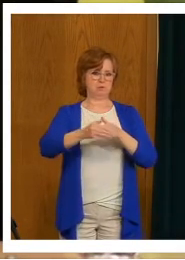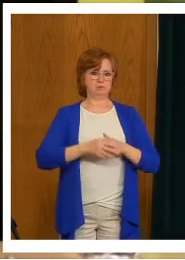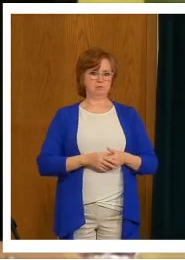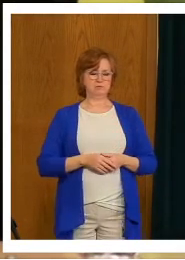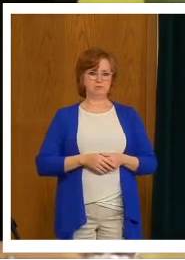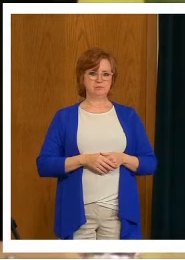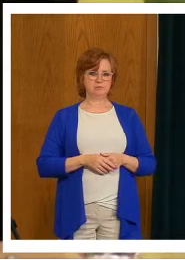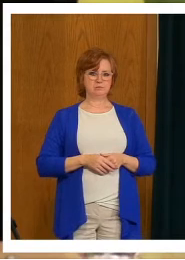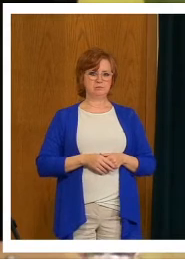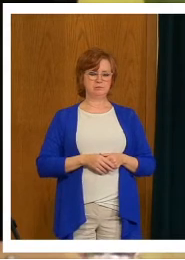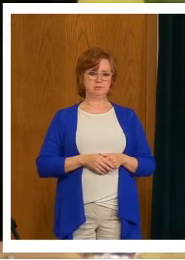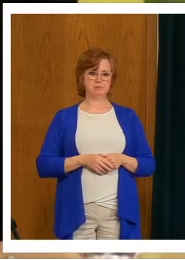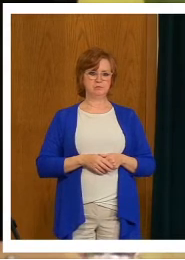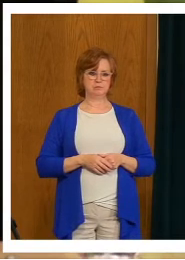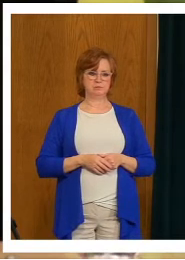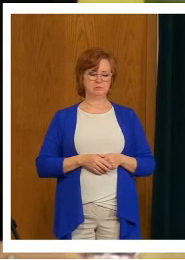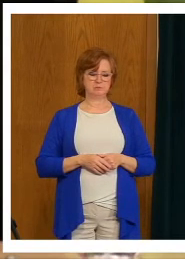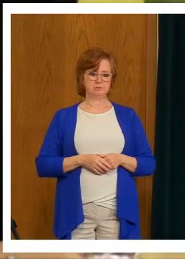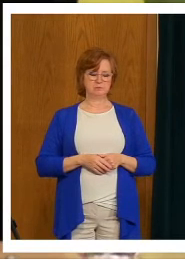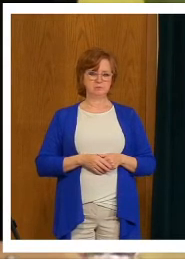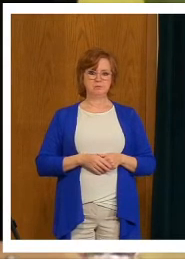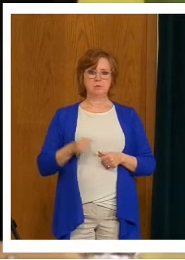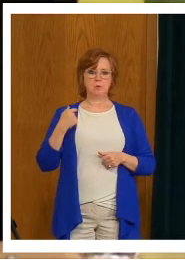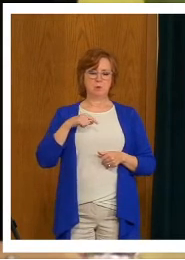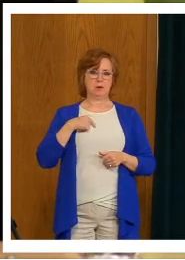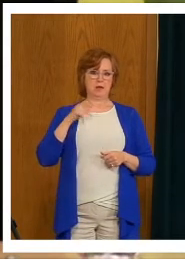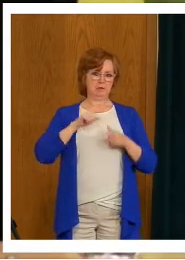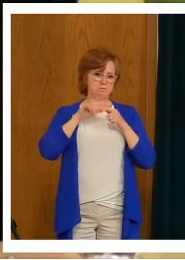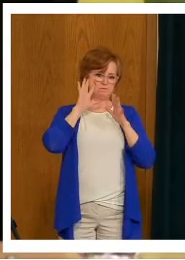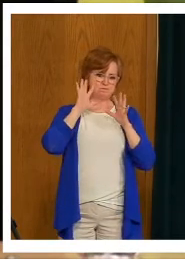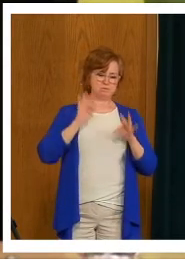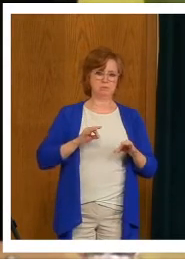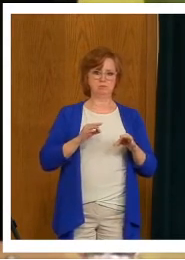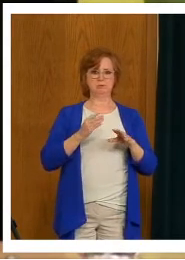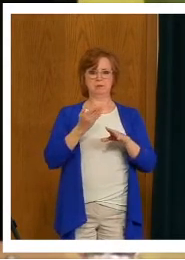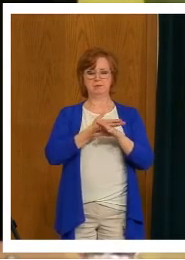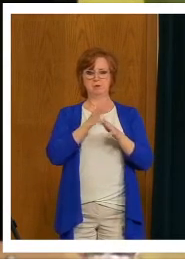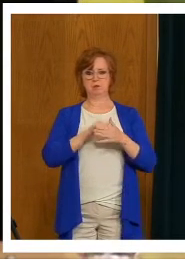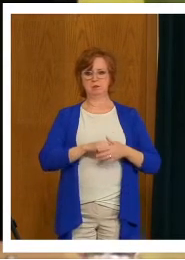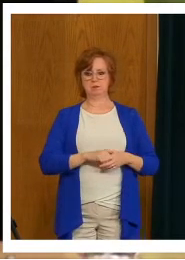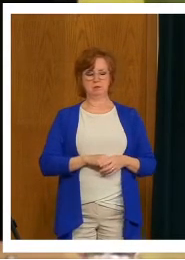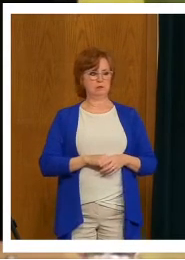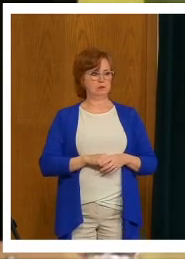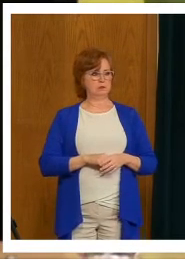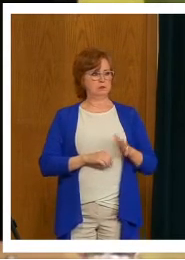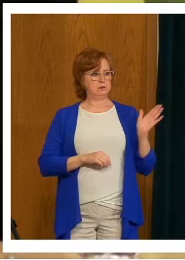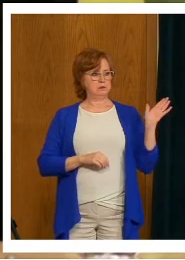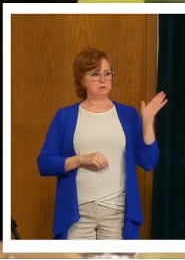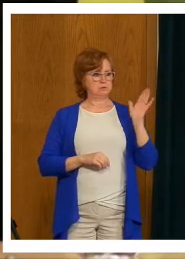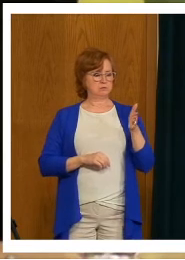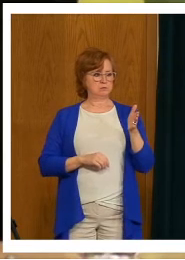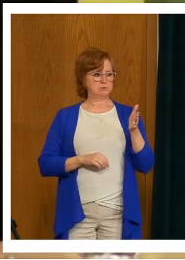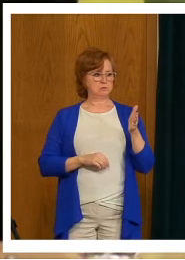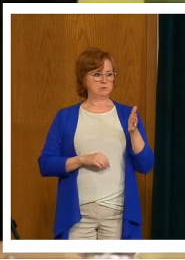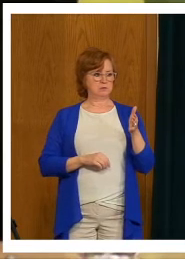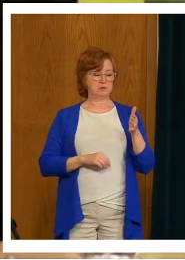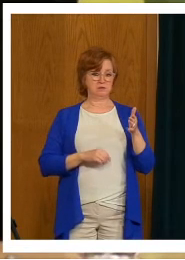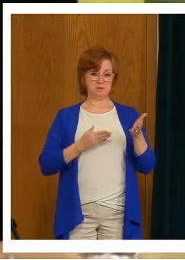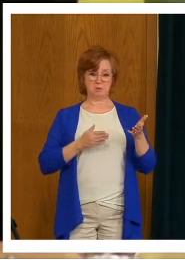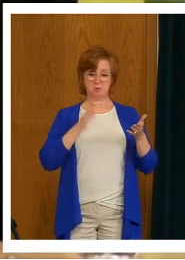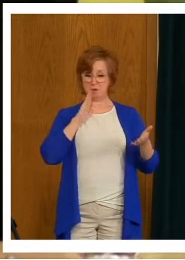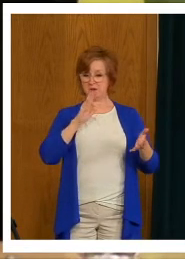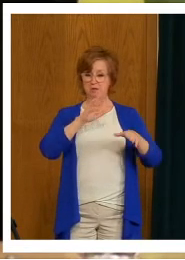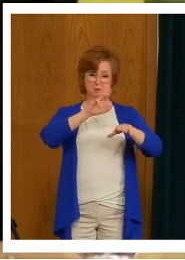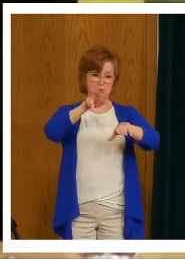And we're going to endeavor to come to some degree of clarity before we actually move forward with the stage 3, so no phase 3. On stage 5 yet of